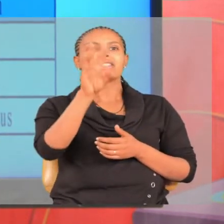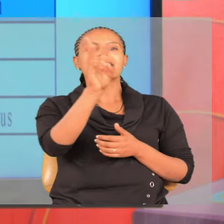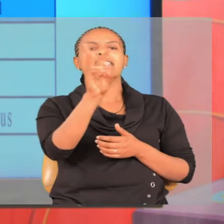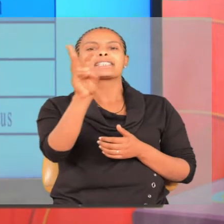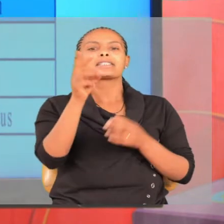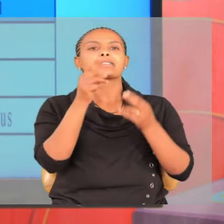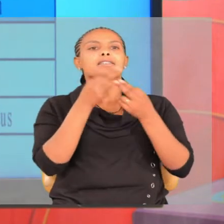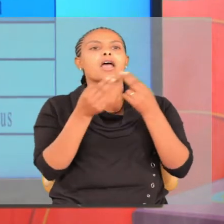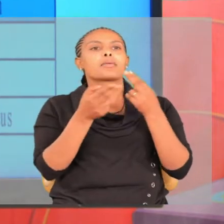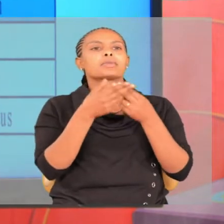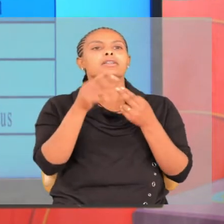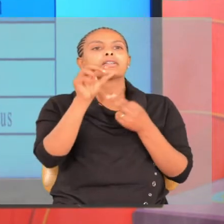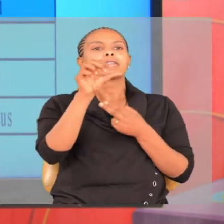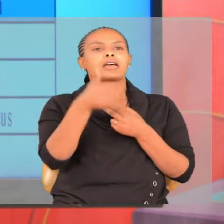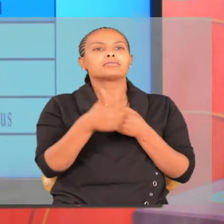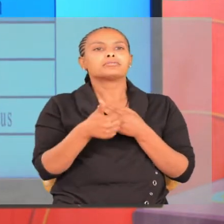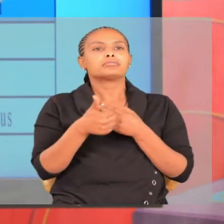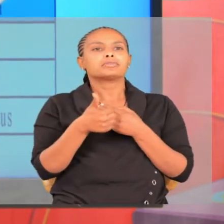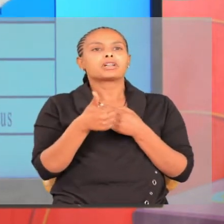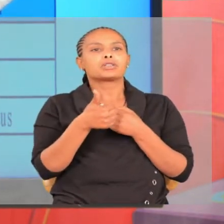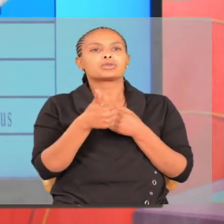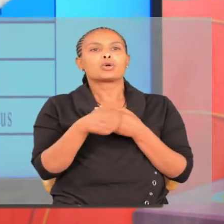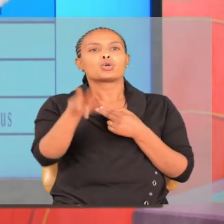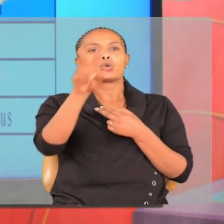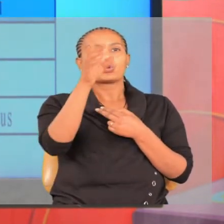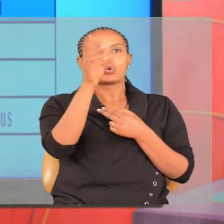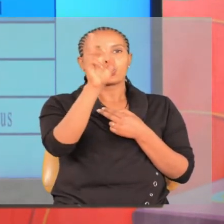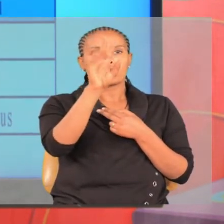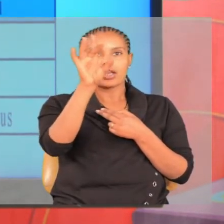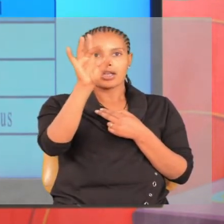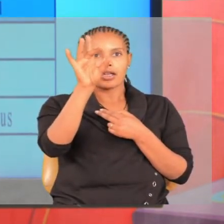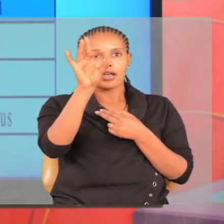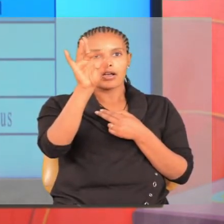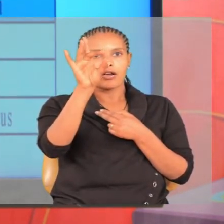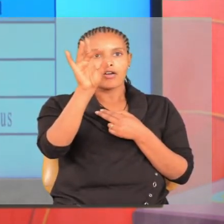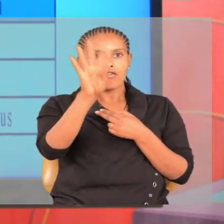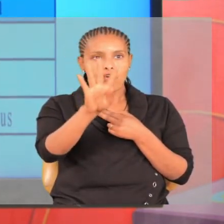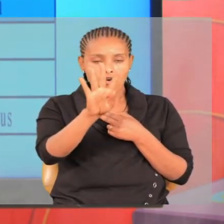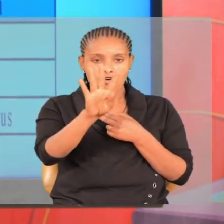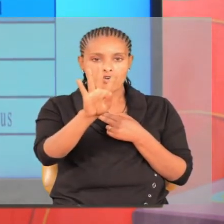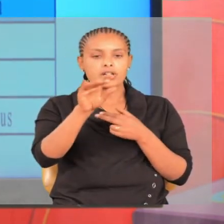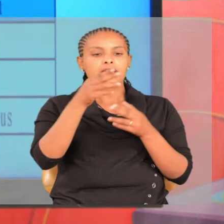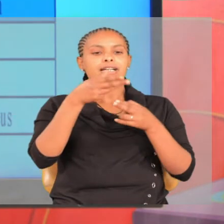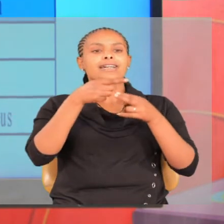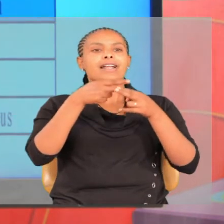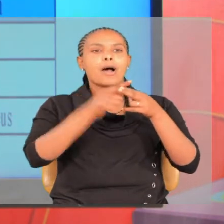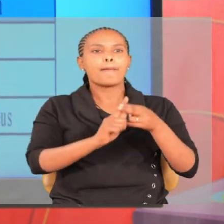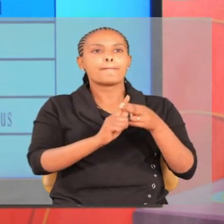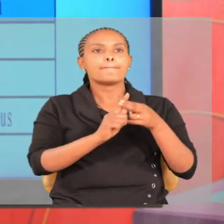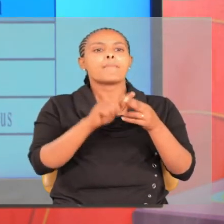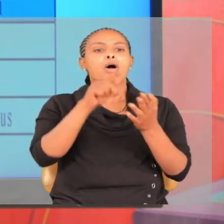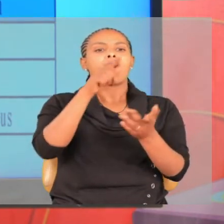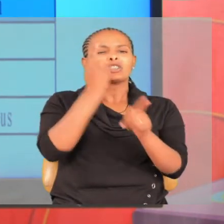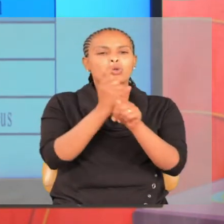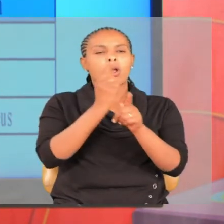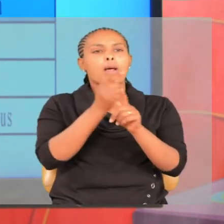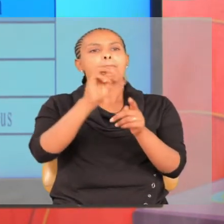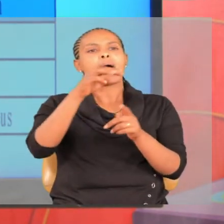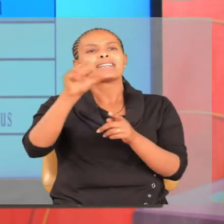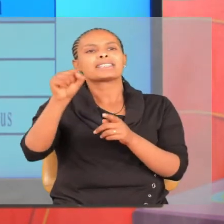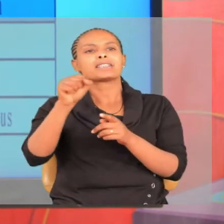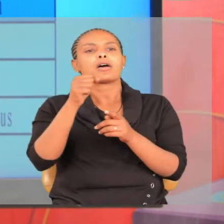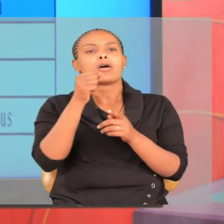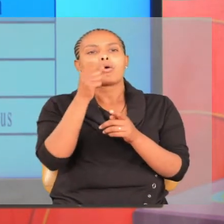1.660 times 10 raised to minus 24 gram. The actual mass of a proton is this: